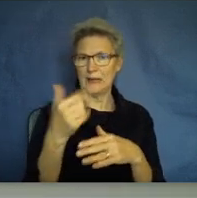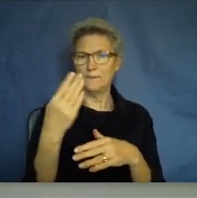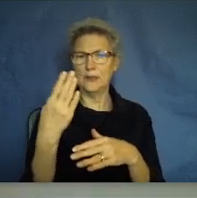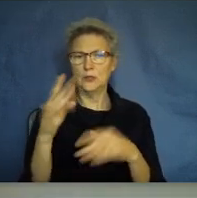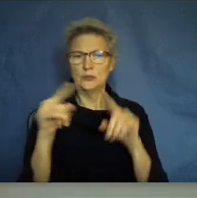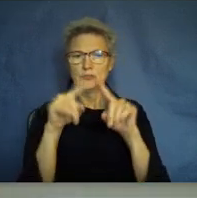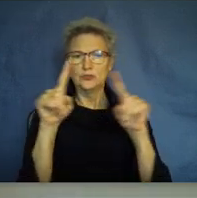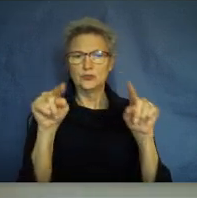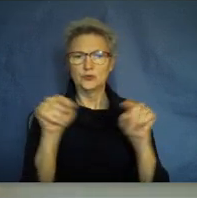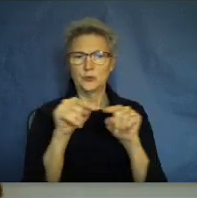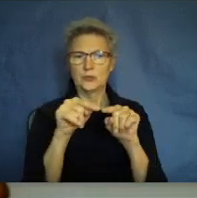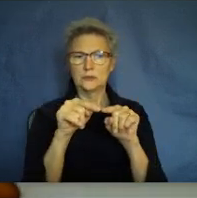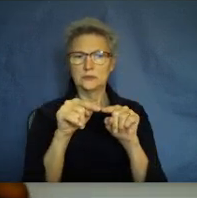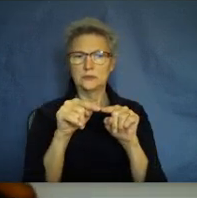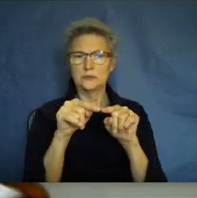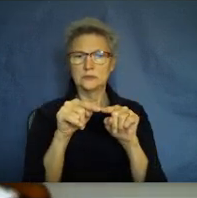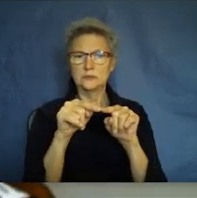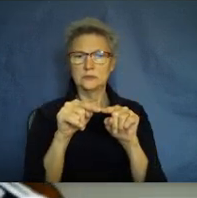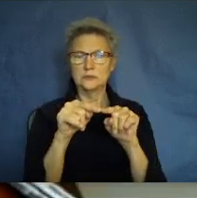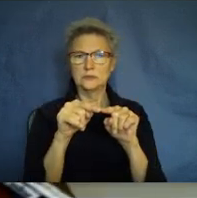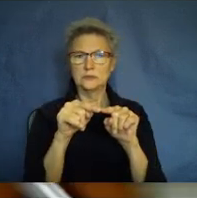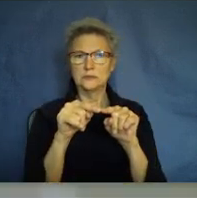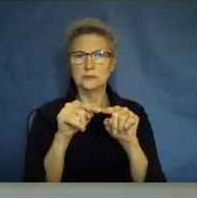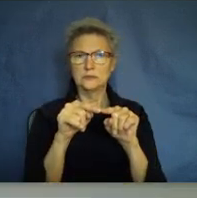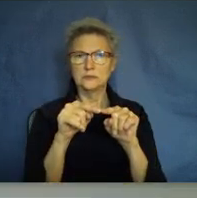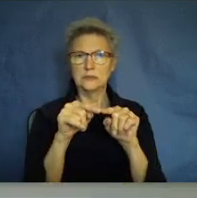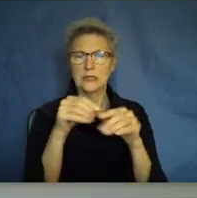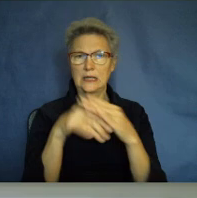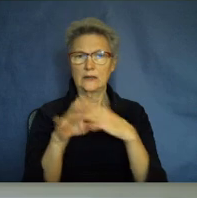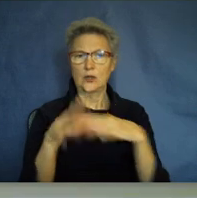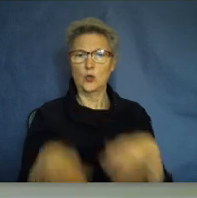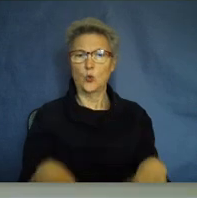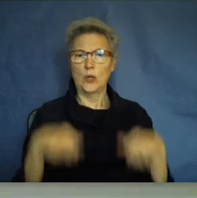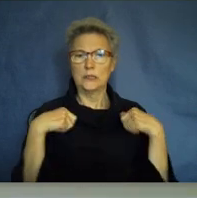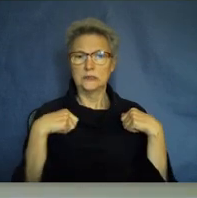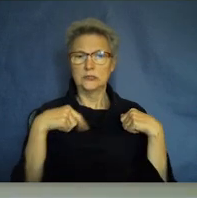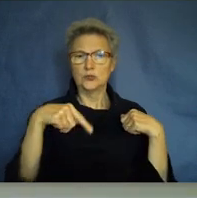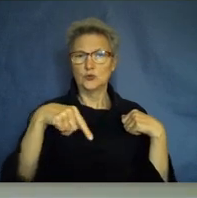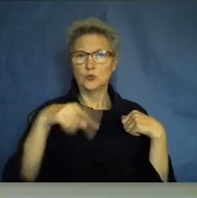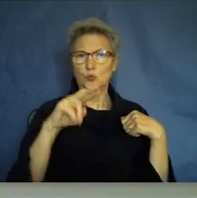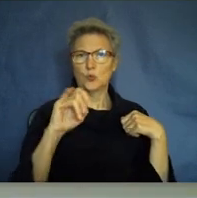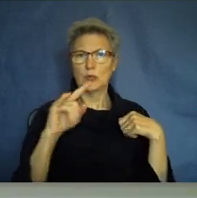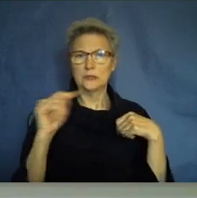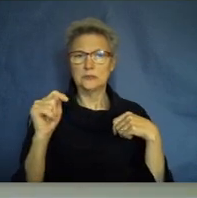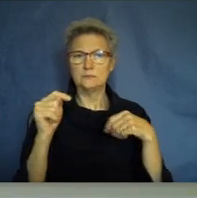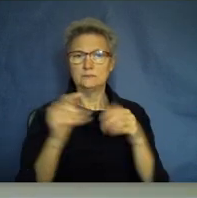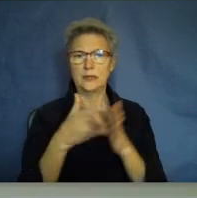blue squares in my quilt pattern.